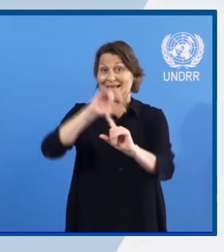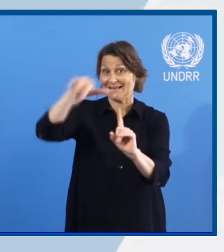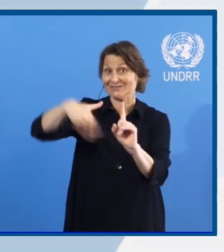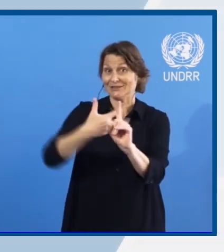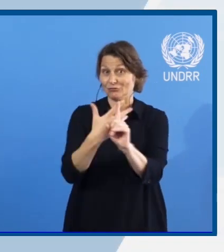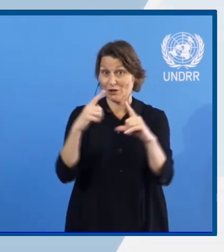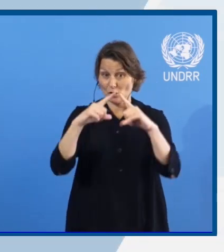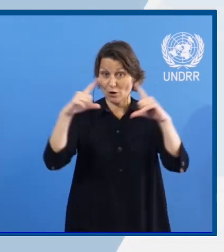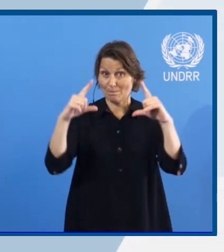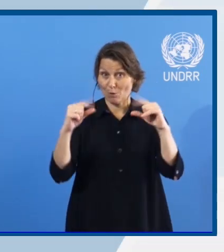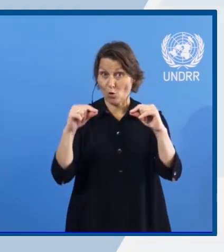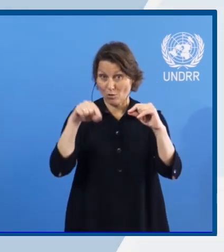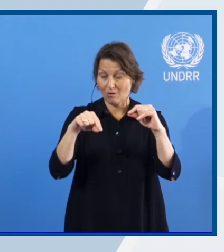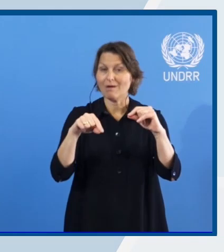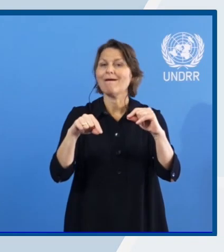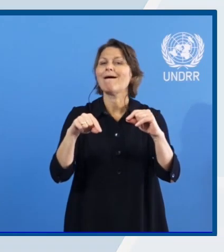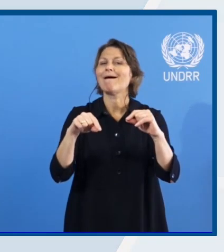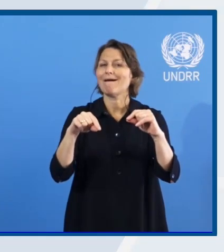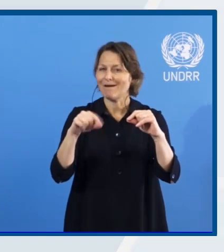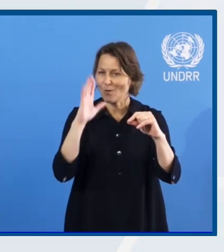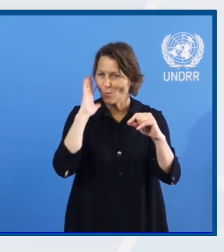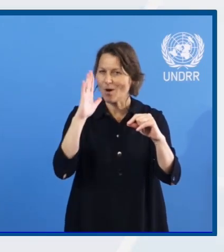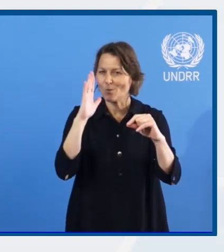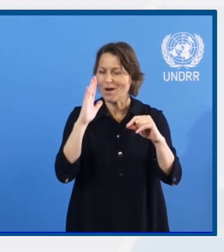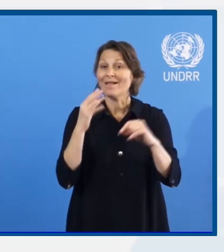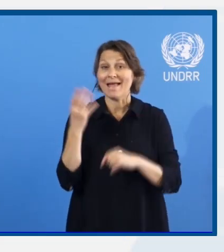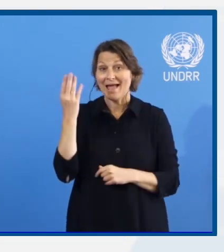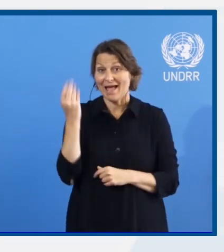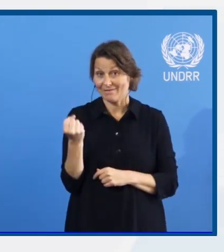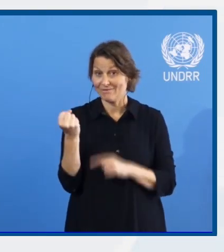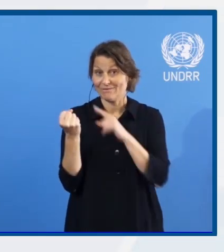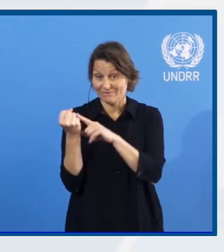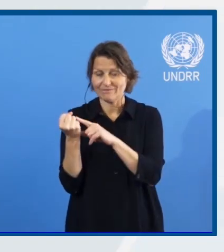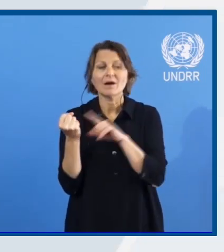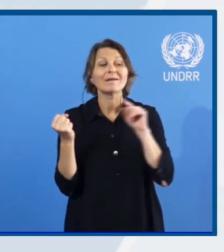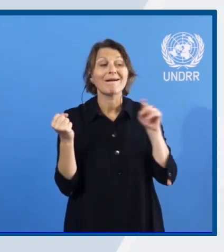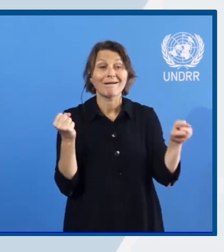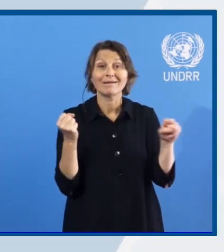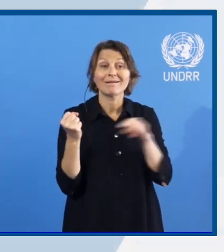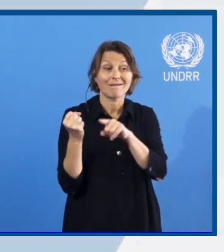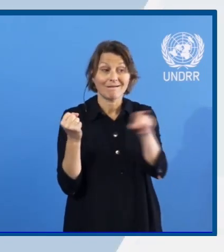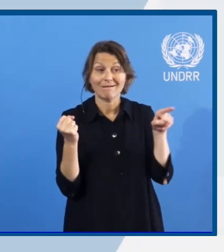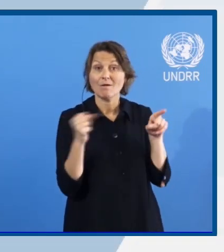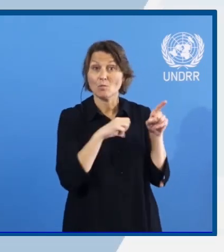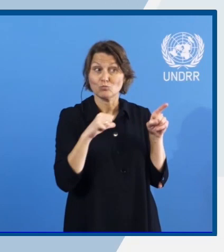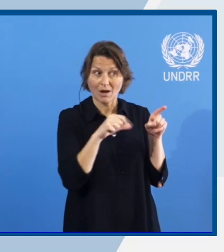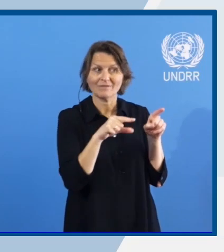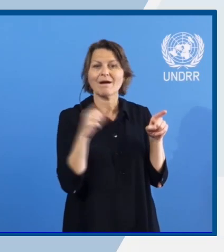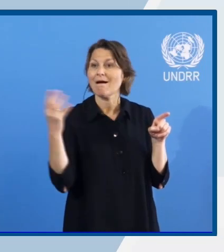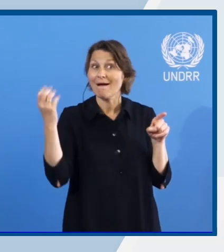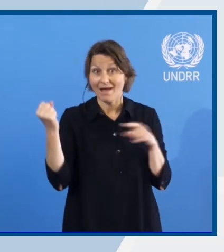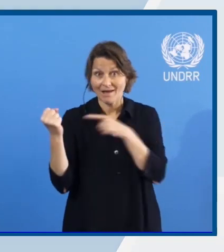help us leverage private financing when it comes to prevention, adaptation, and also